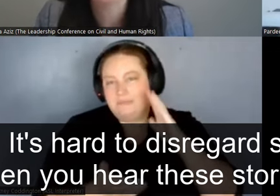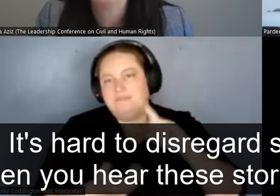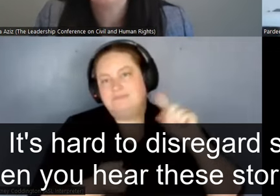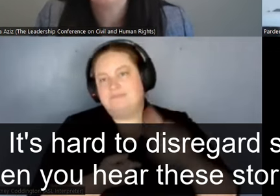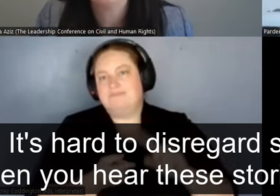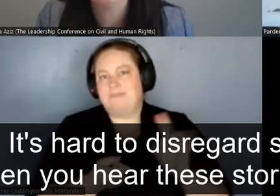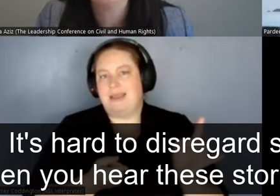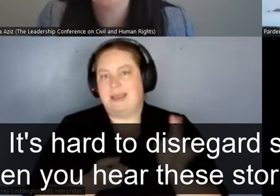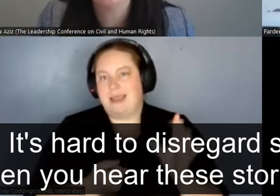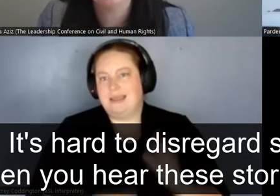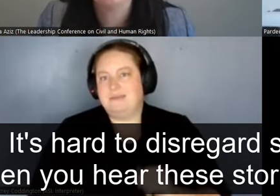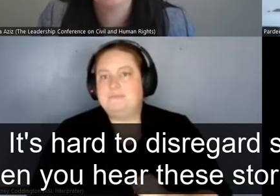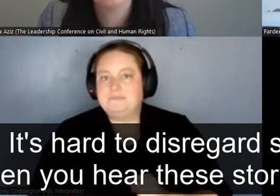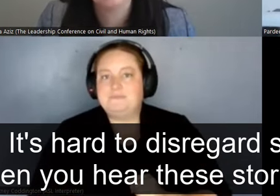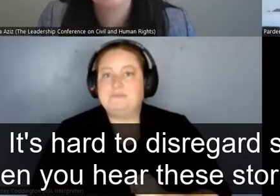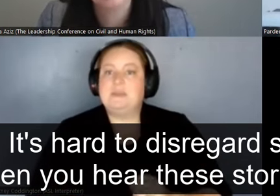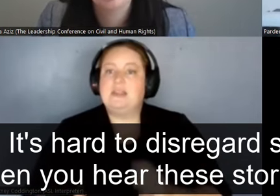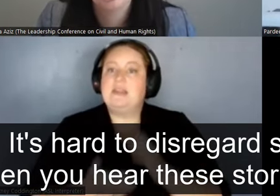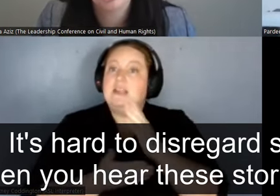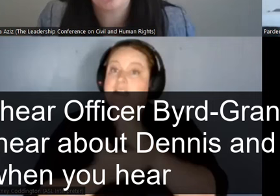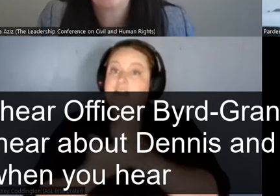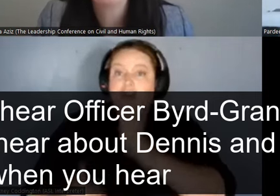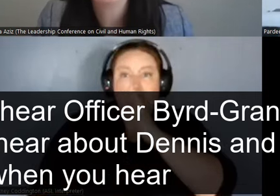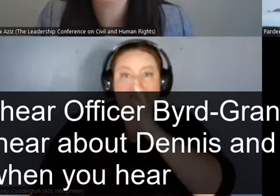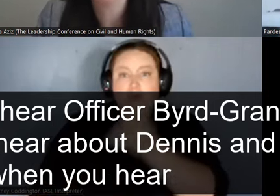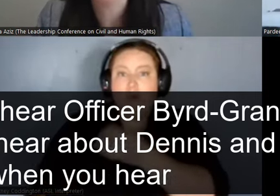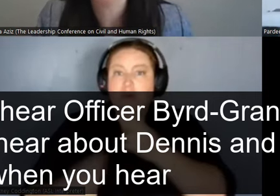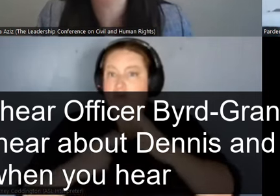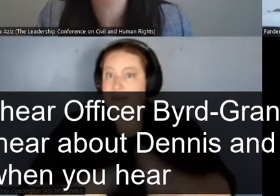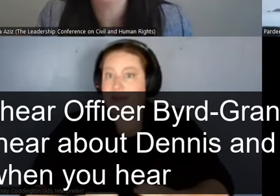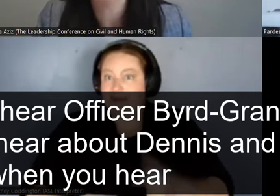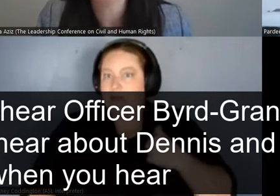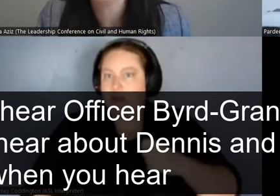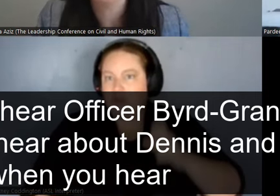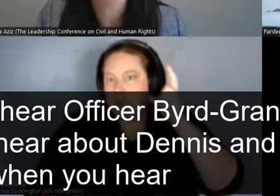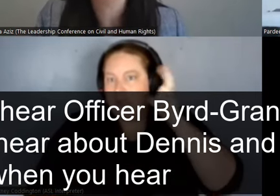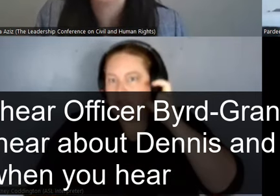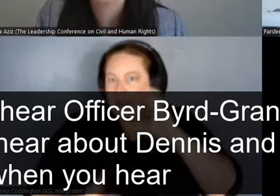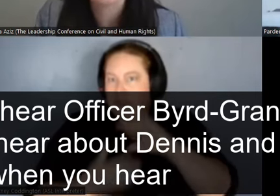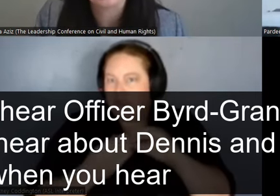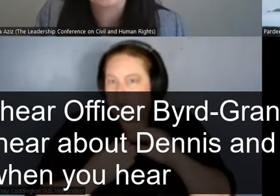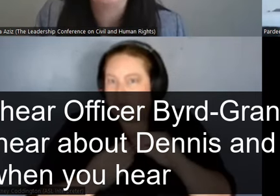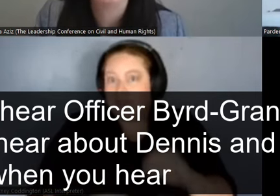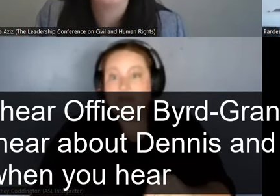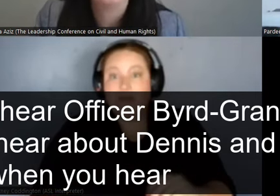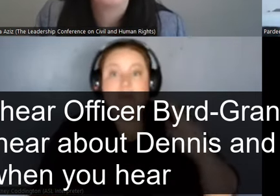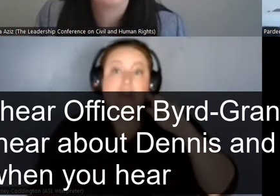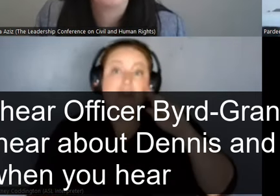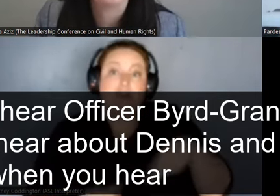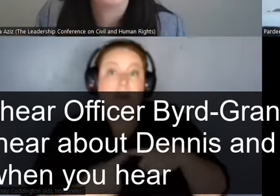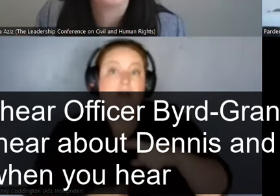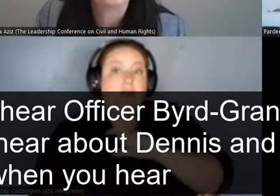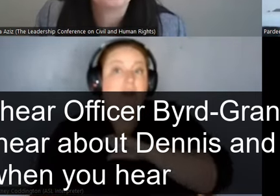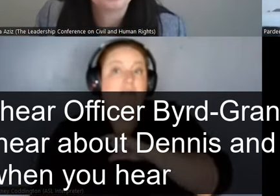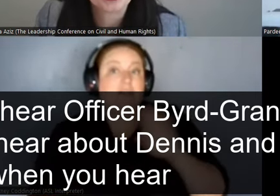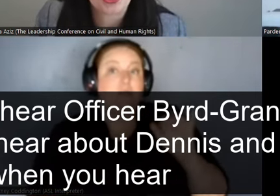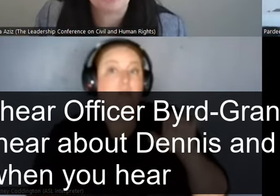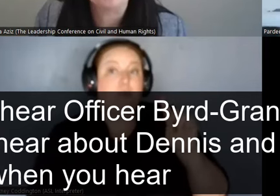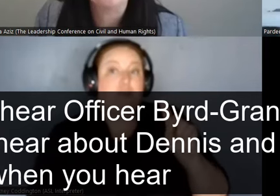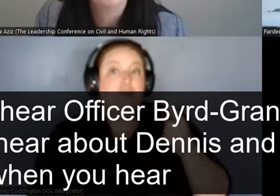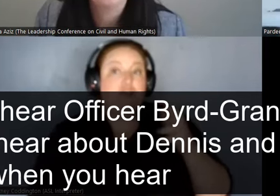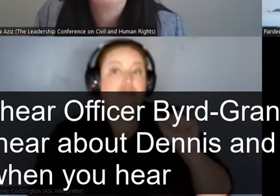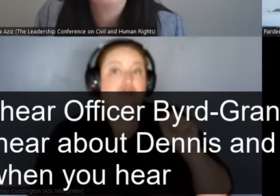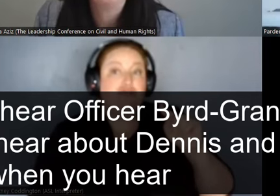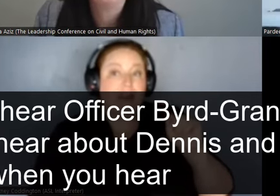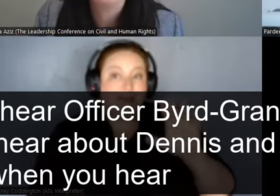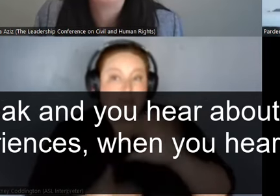disregard someone's humanity when you hear these stories. When you hear Officer Byrd Grant's story, when you hear about Dennis and Judy